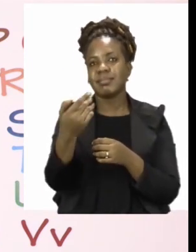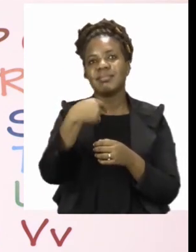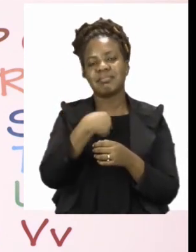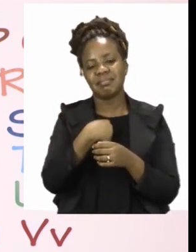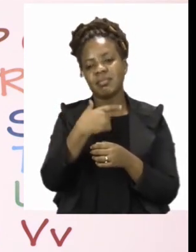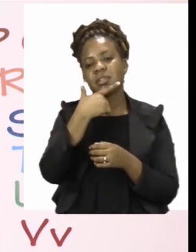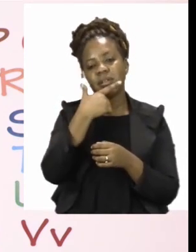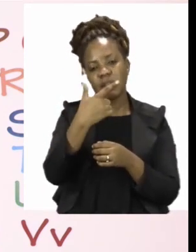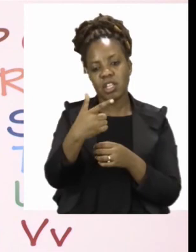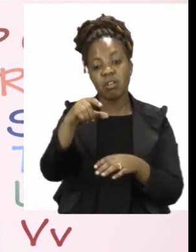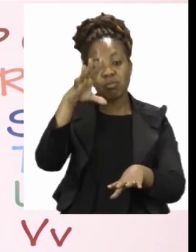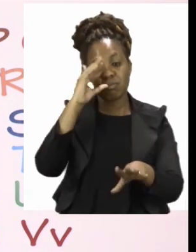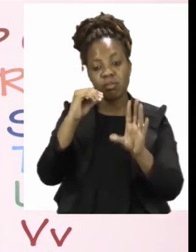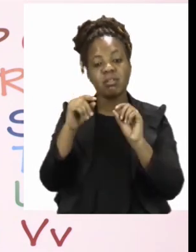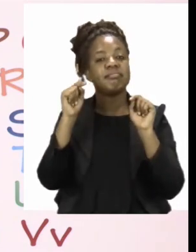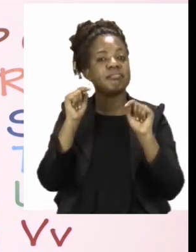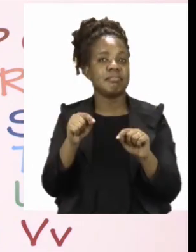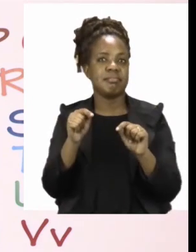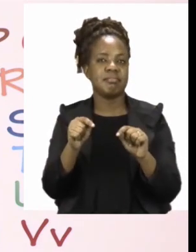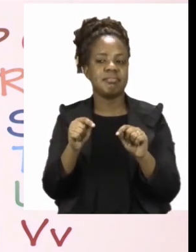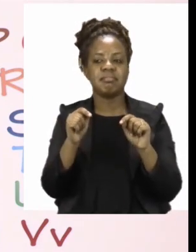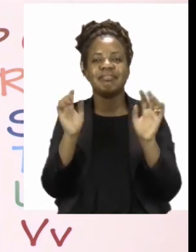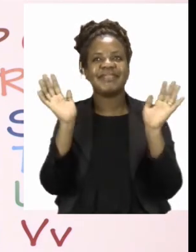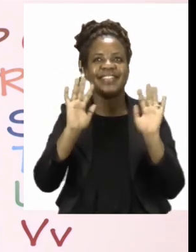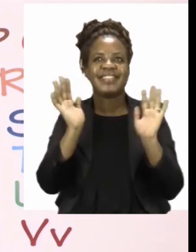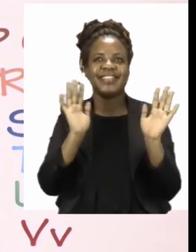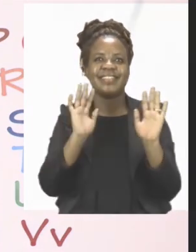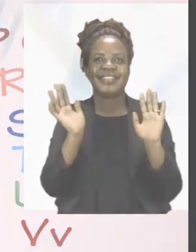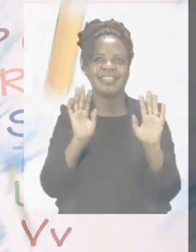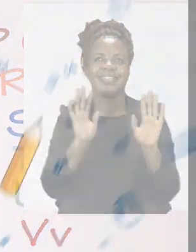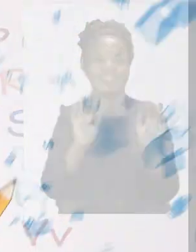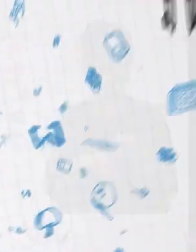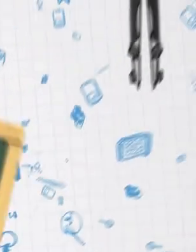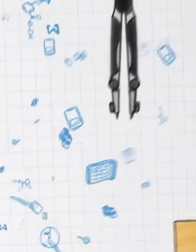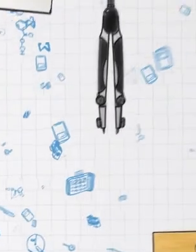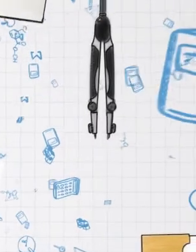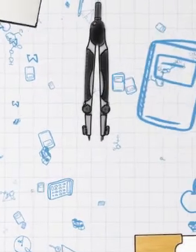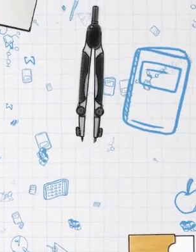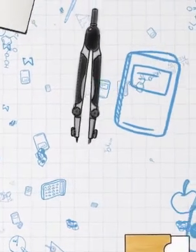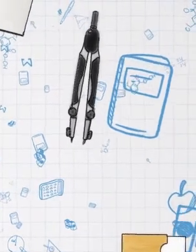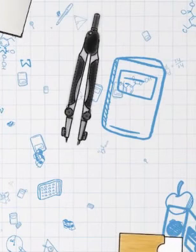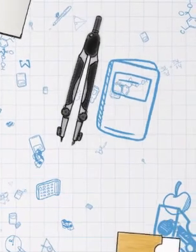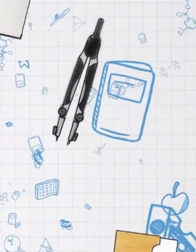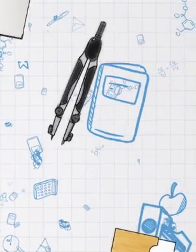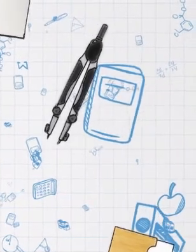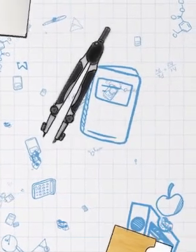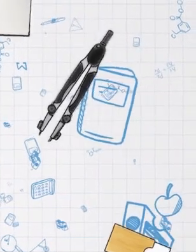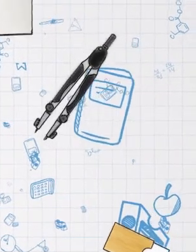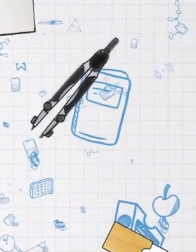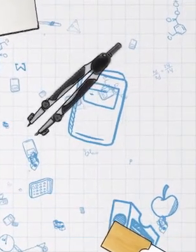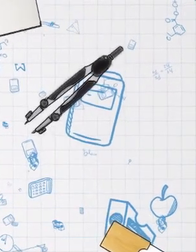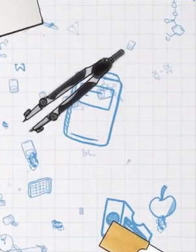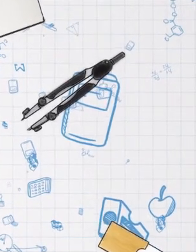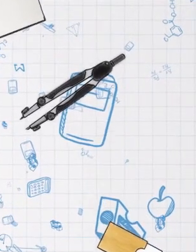and houses, transport and communications, occupations, autumn, and more. We distribute countrywide in over 7